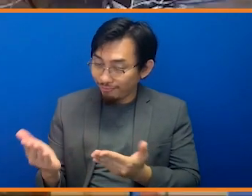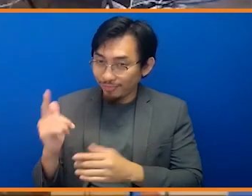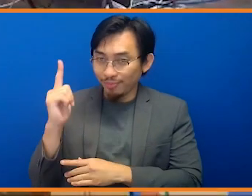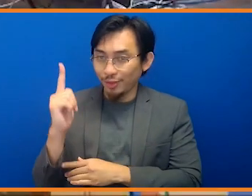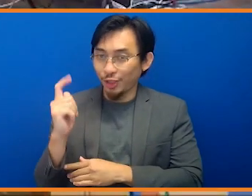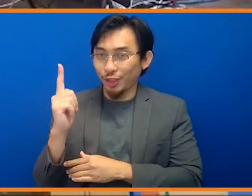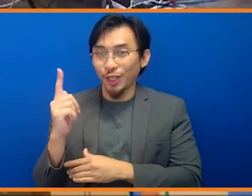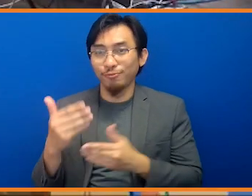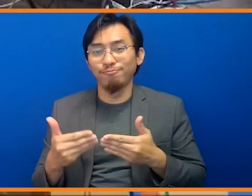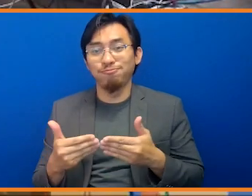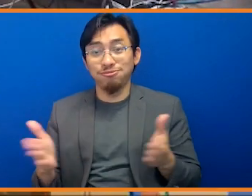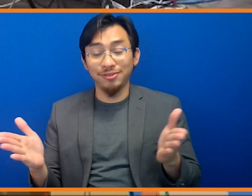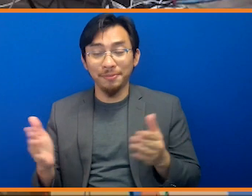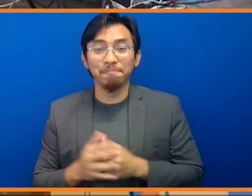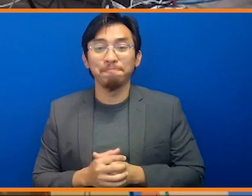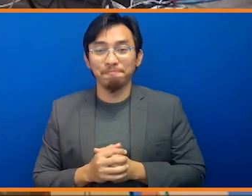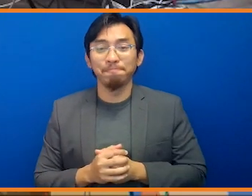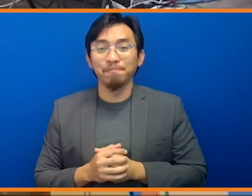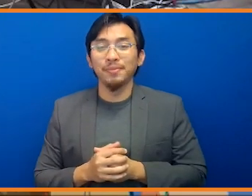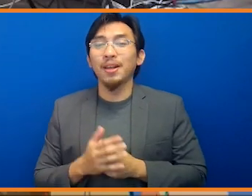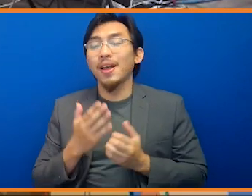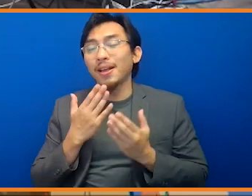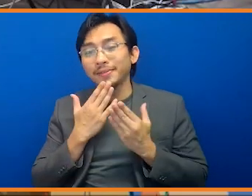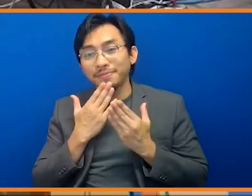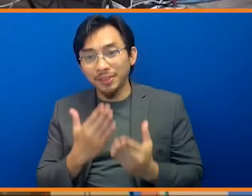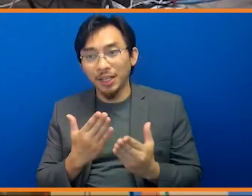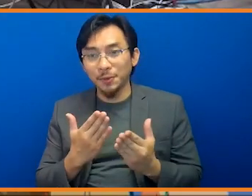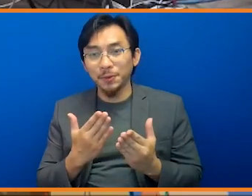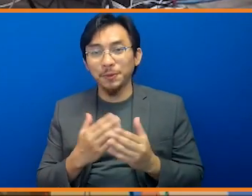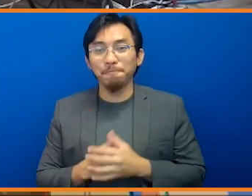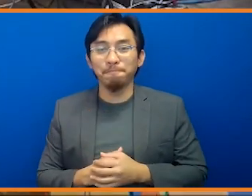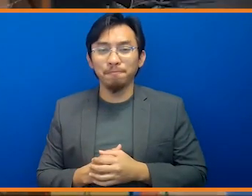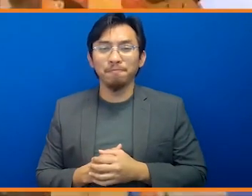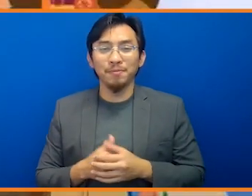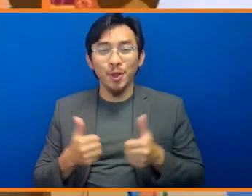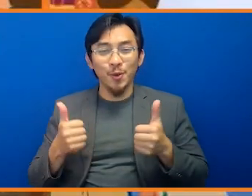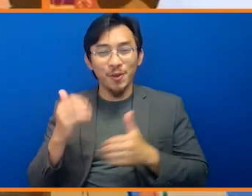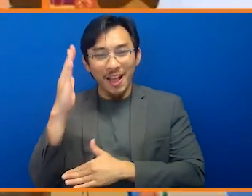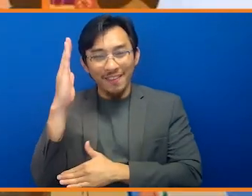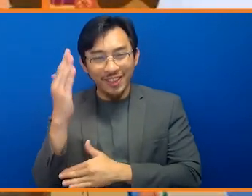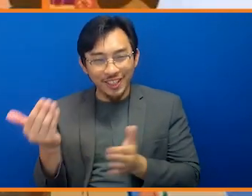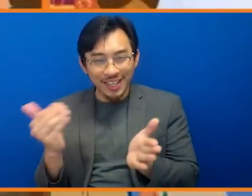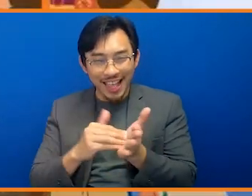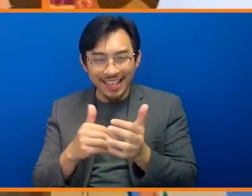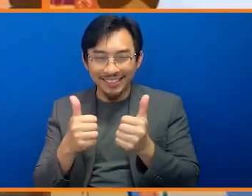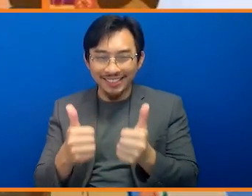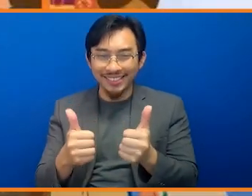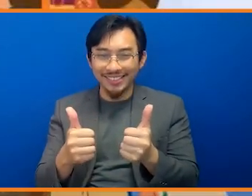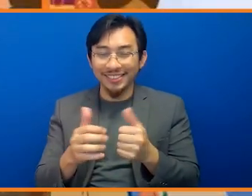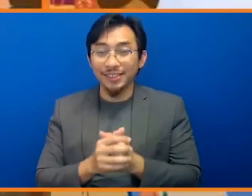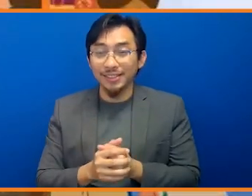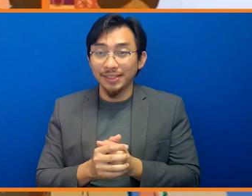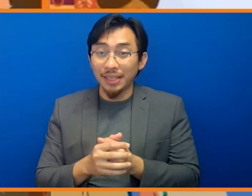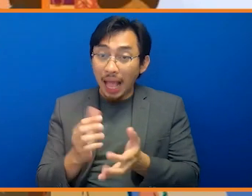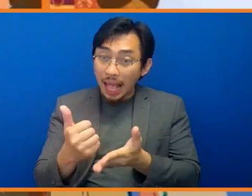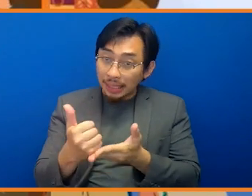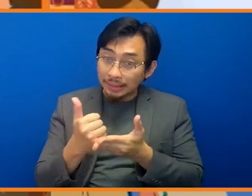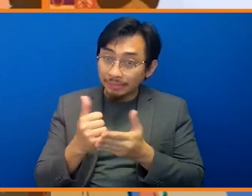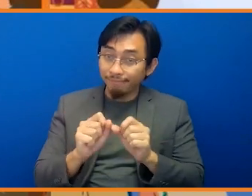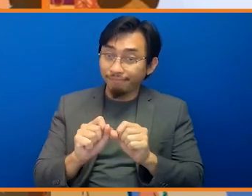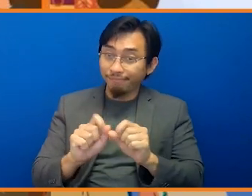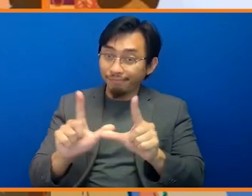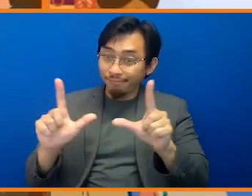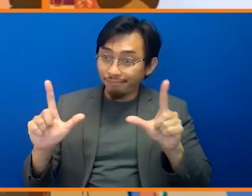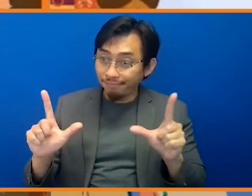is yours. Okay, thank you very much. Good afternoon again. Right, so could you share